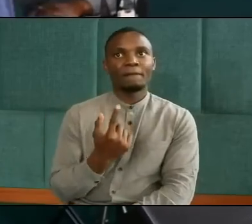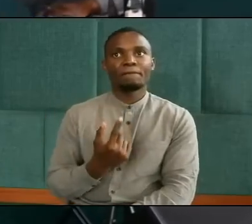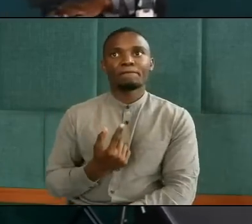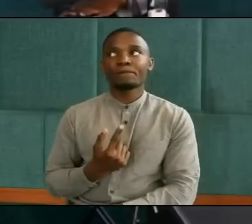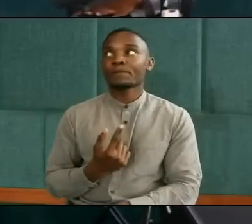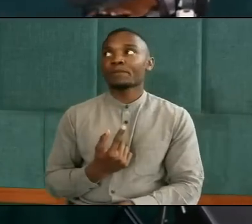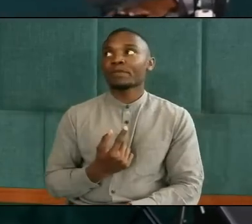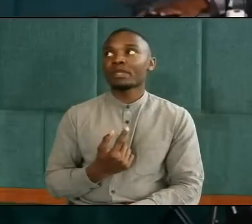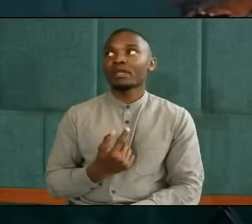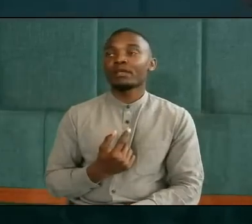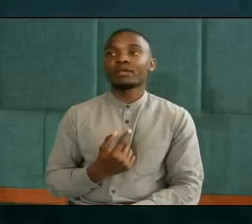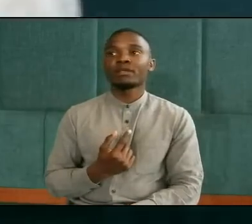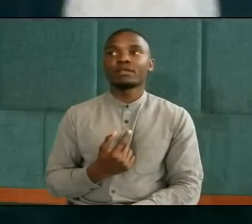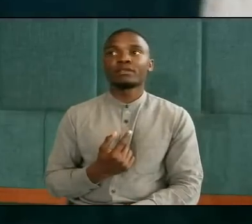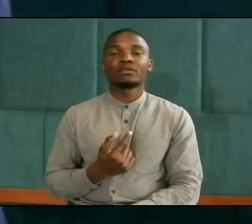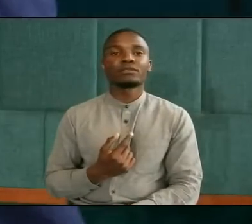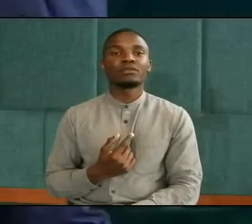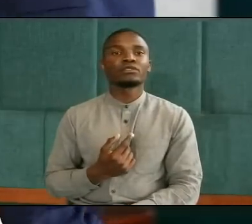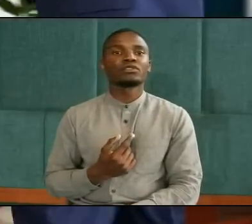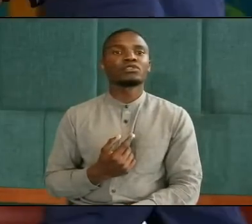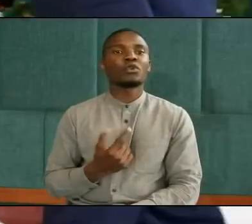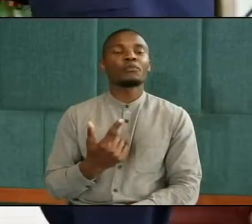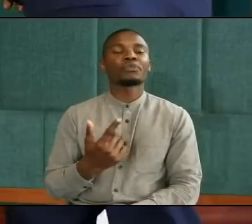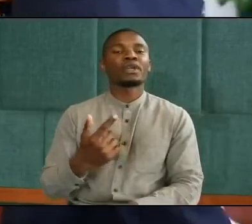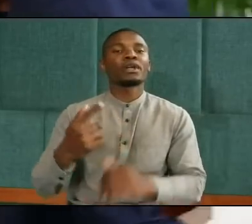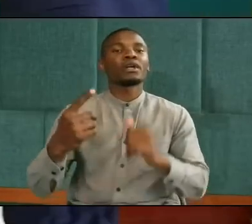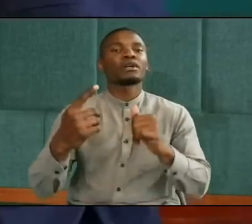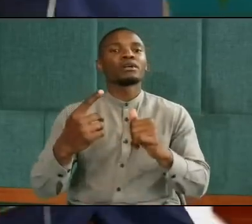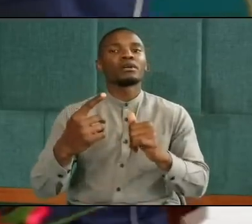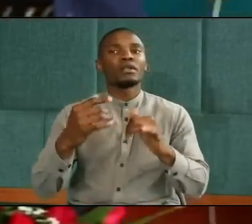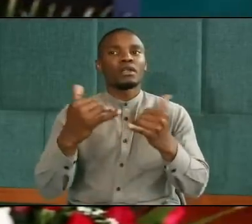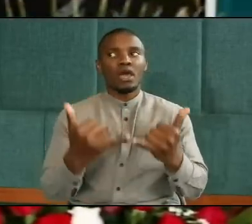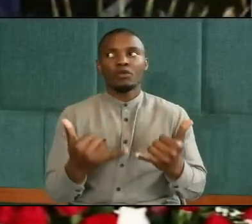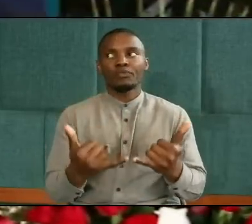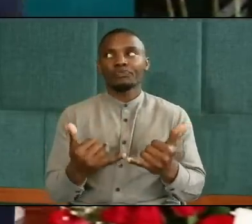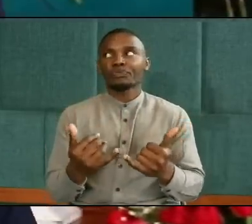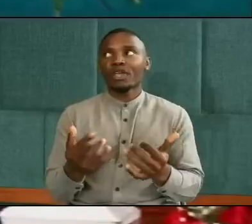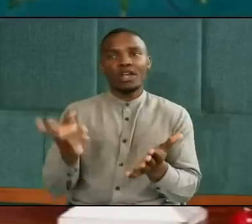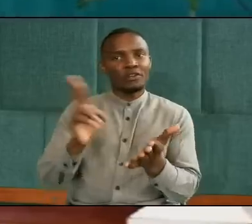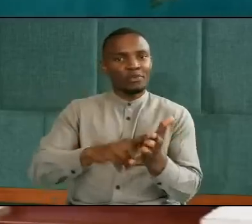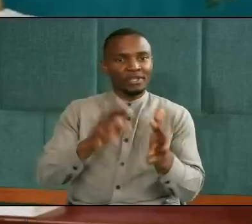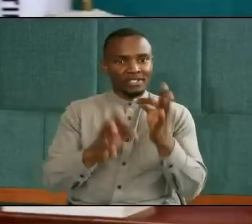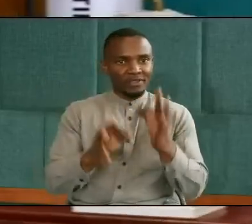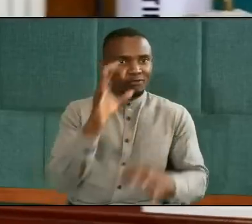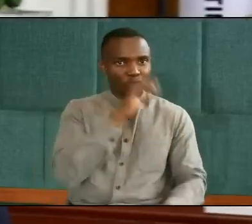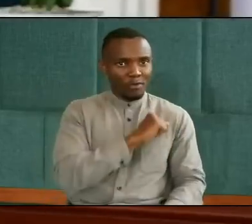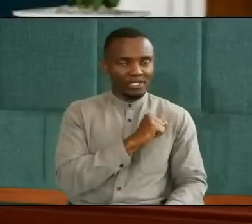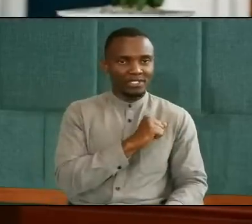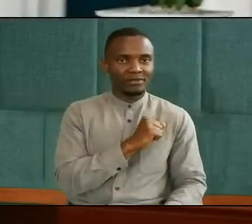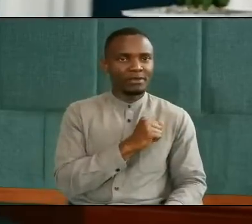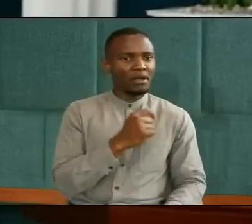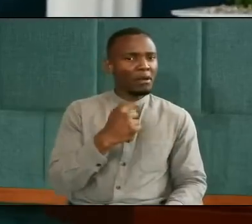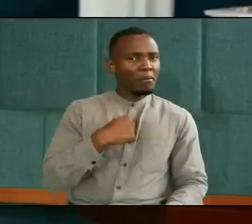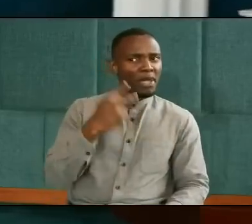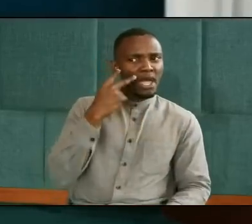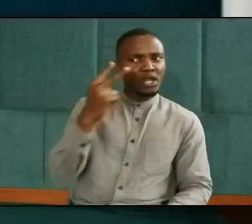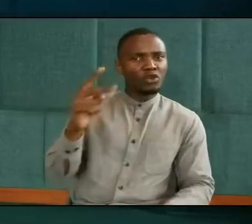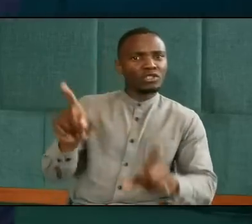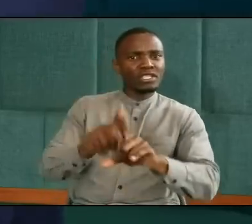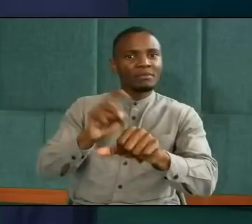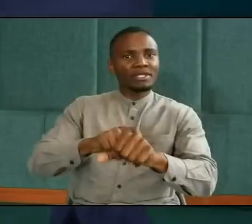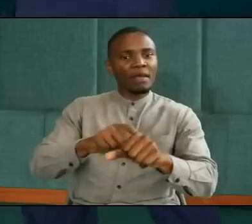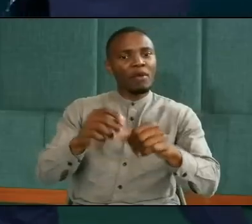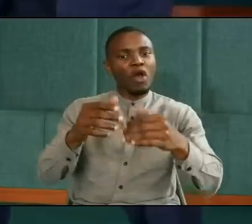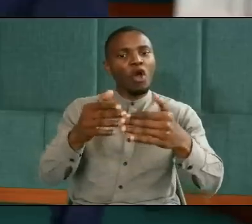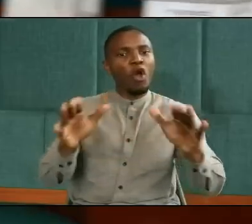Yeah. So let's go dig into it. Here's it again. In case you miss it, here's it again. I looked, and when he opened the sixth